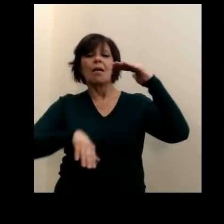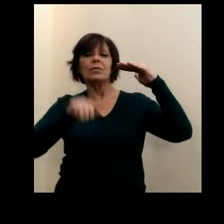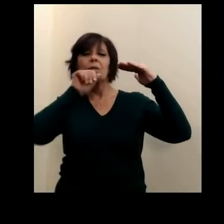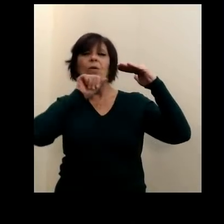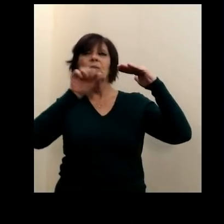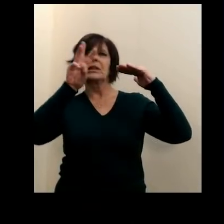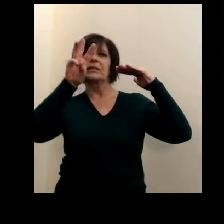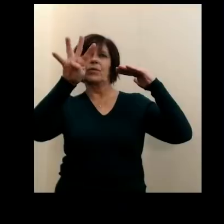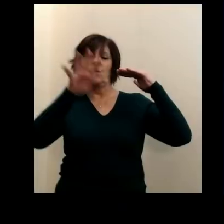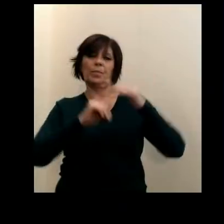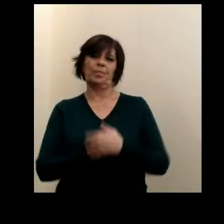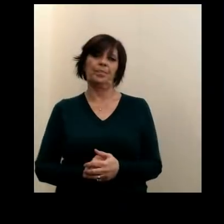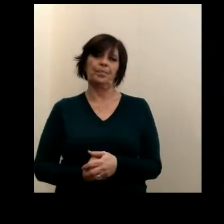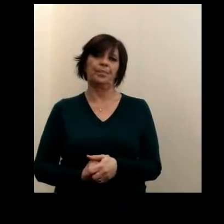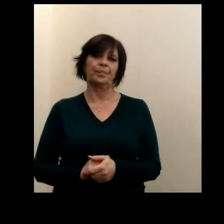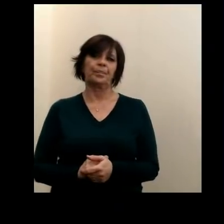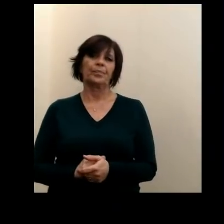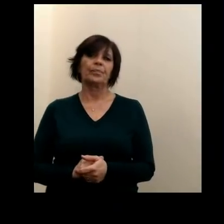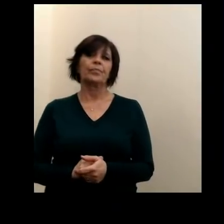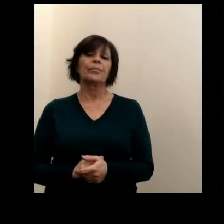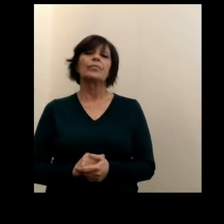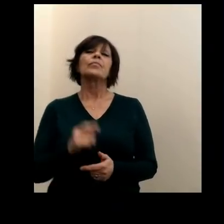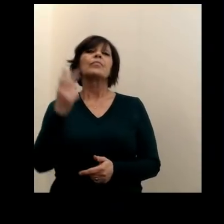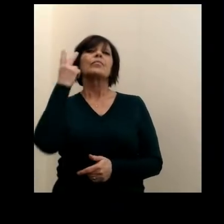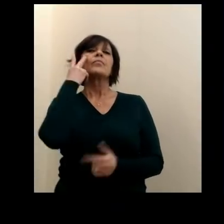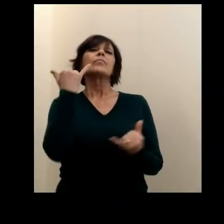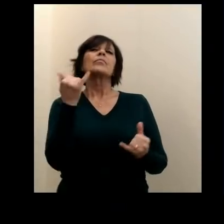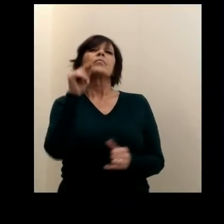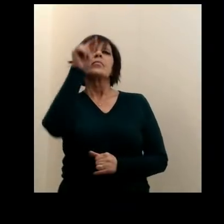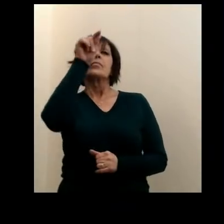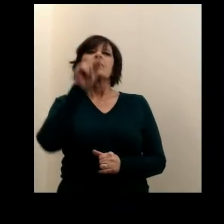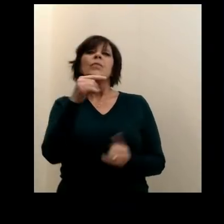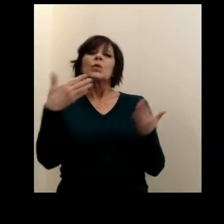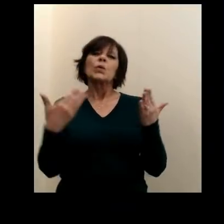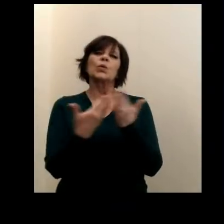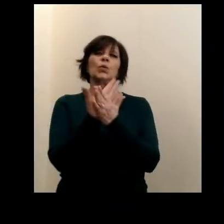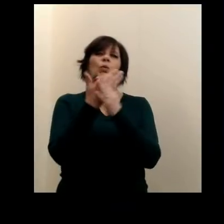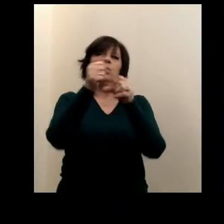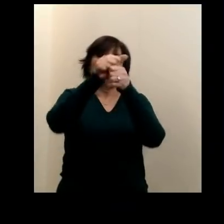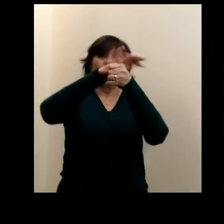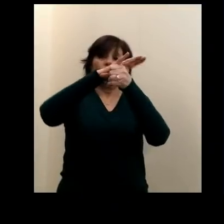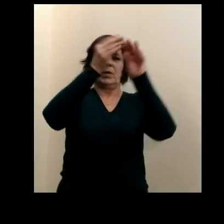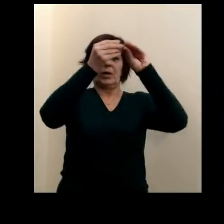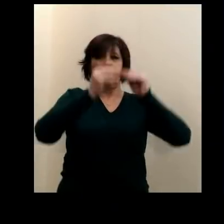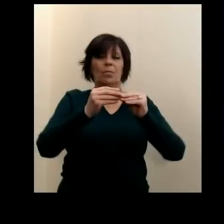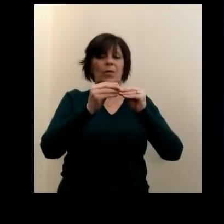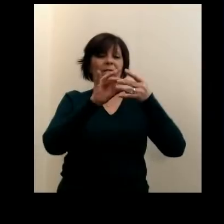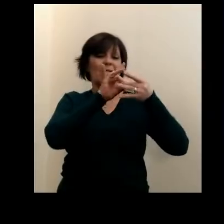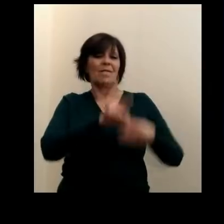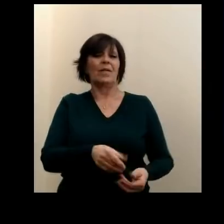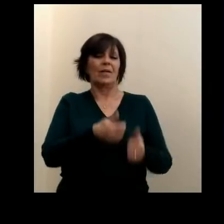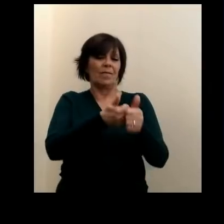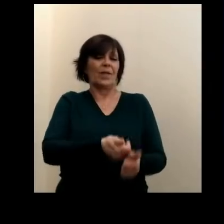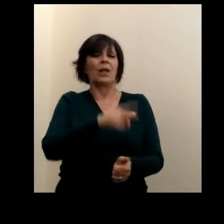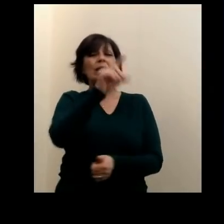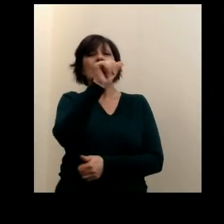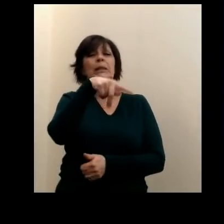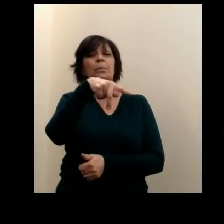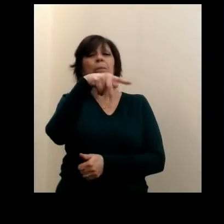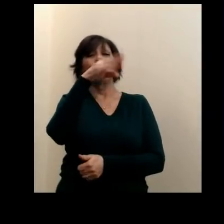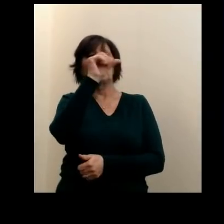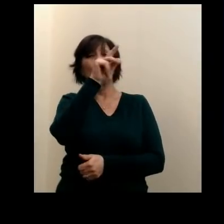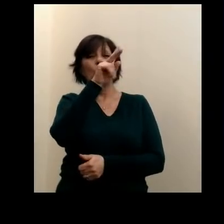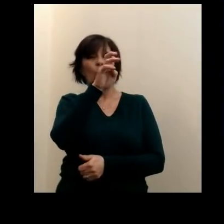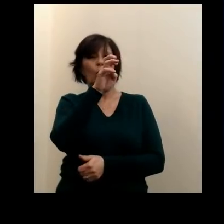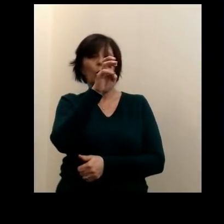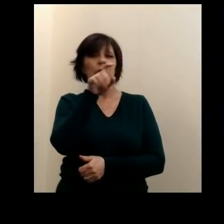or 64 and under. On the screen, you will note the new COVID cases by zip code for the week ending January 9th. And we have